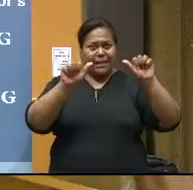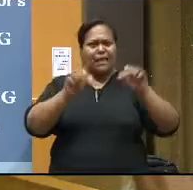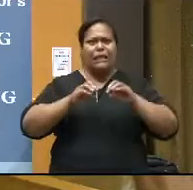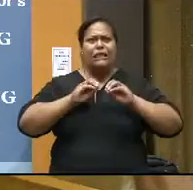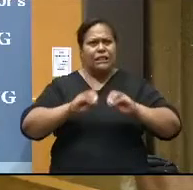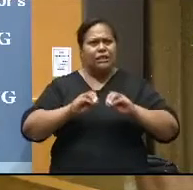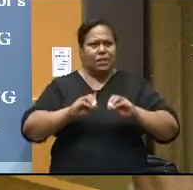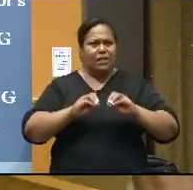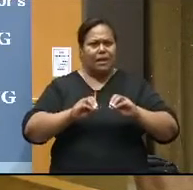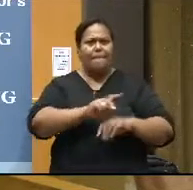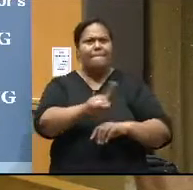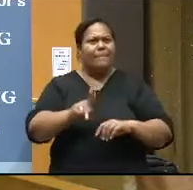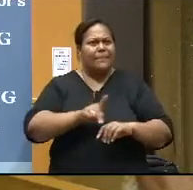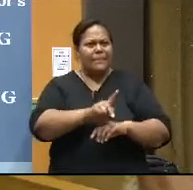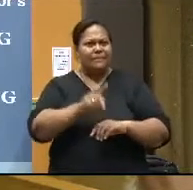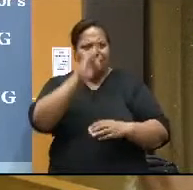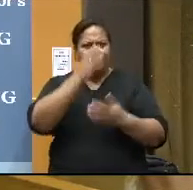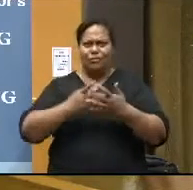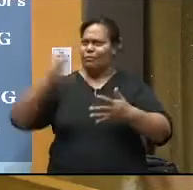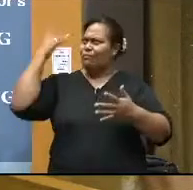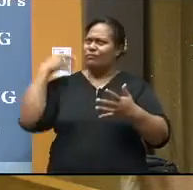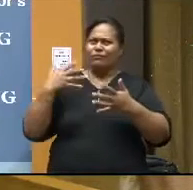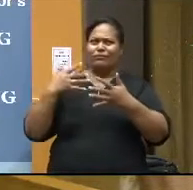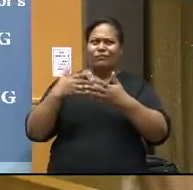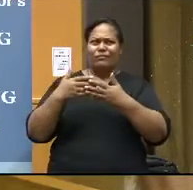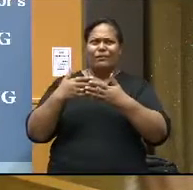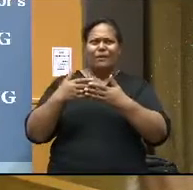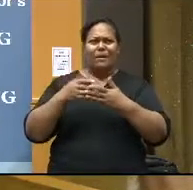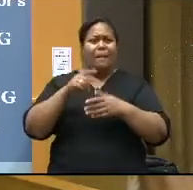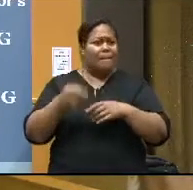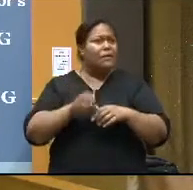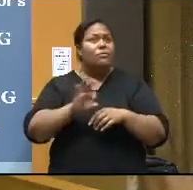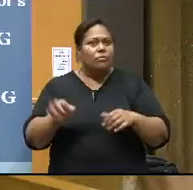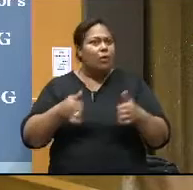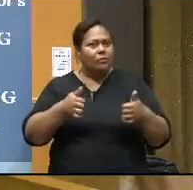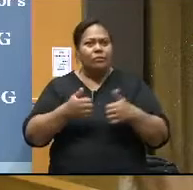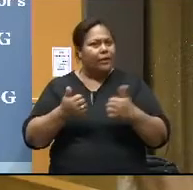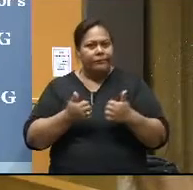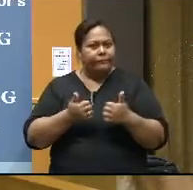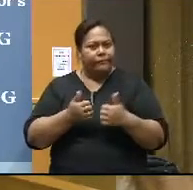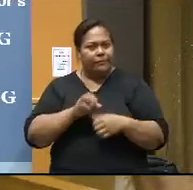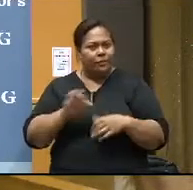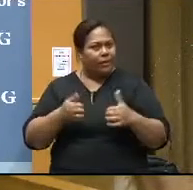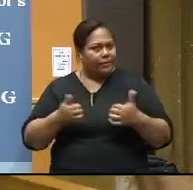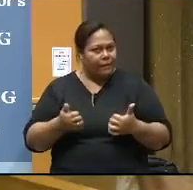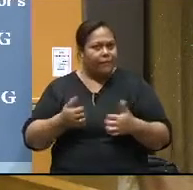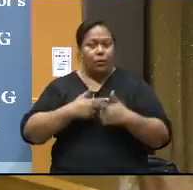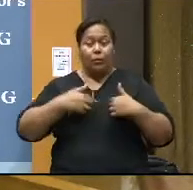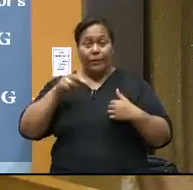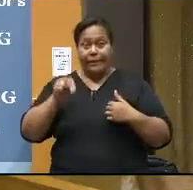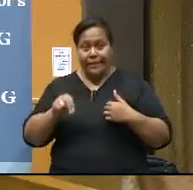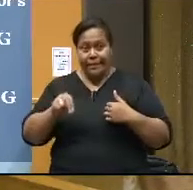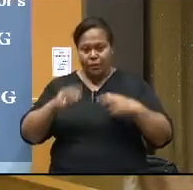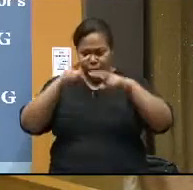Pacific students over a long period of time. But that is not good enough, because we need